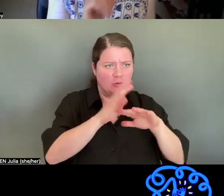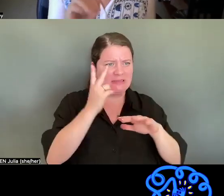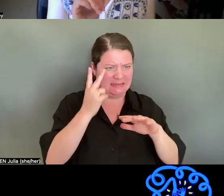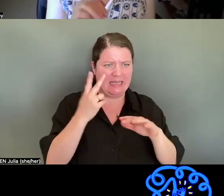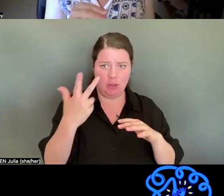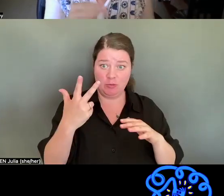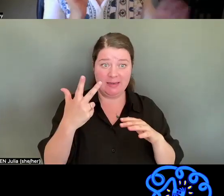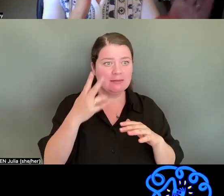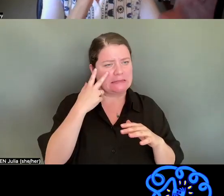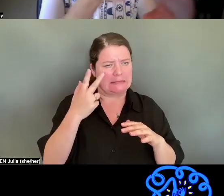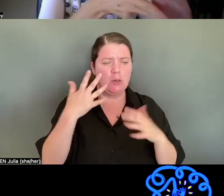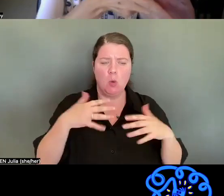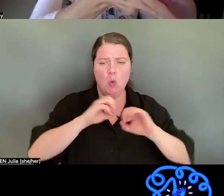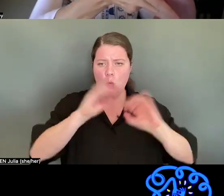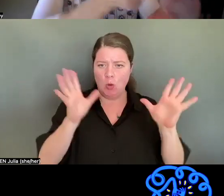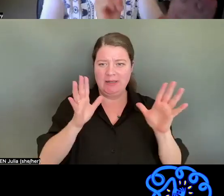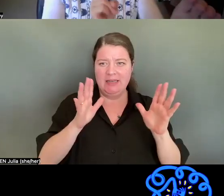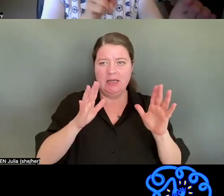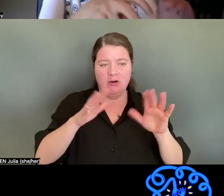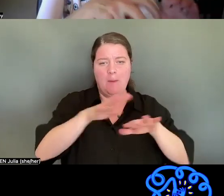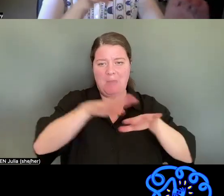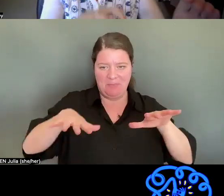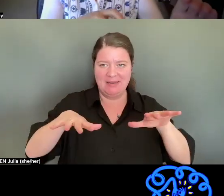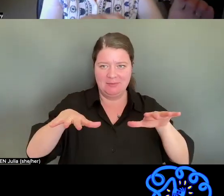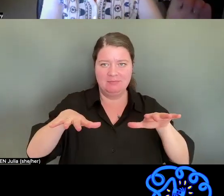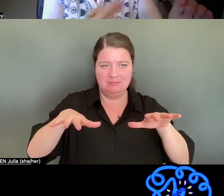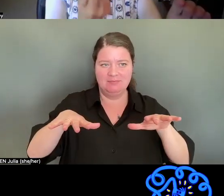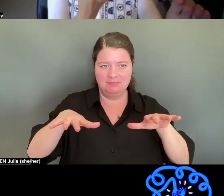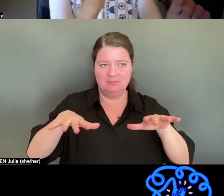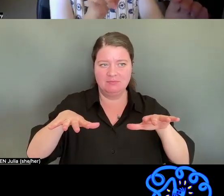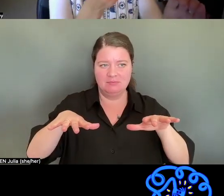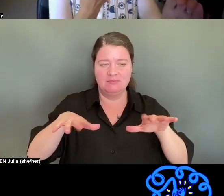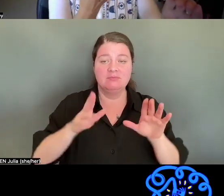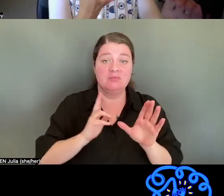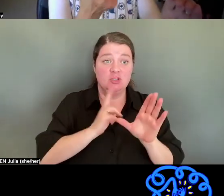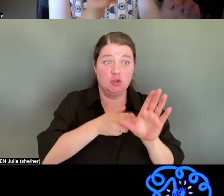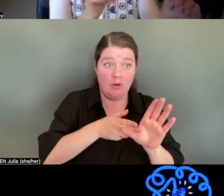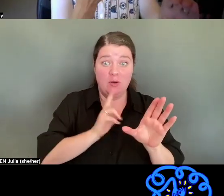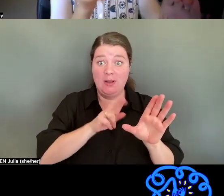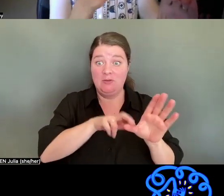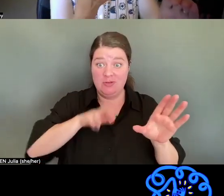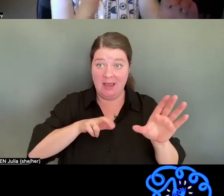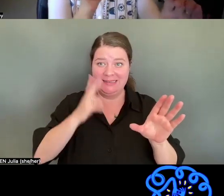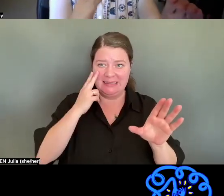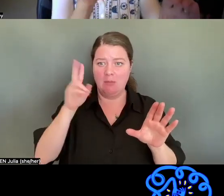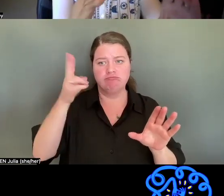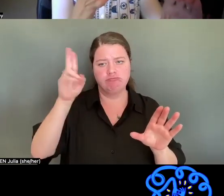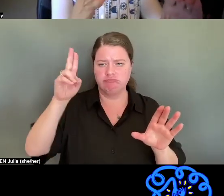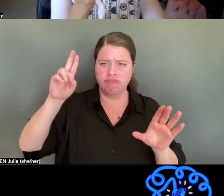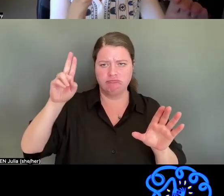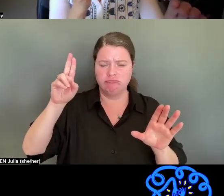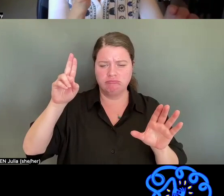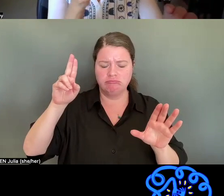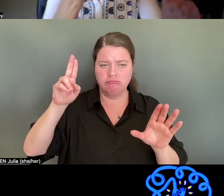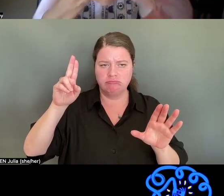the mapping. So join, quit, resign. You have two legs, sort of an entity